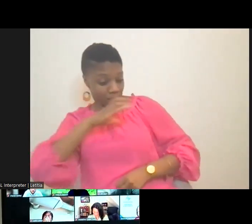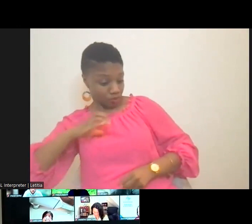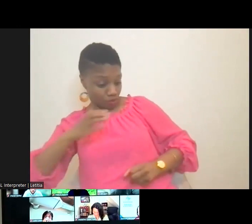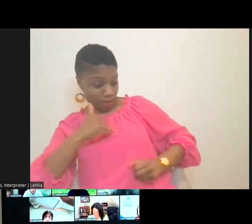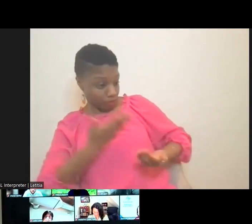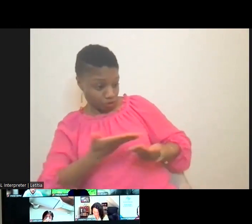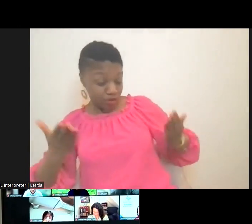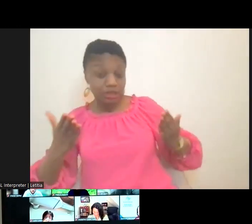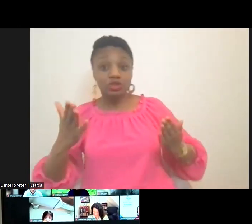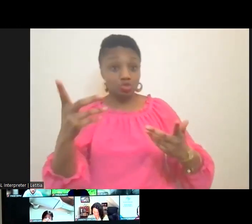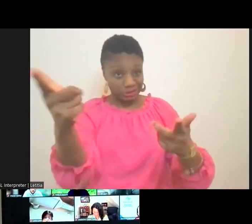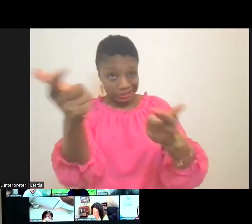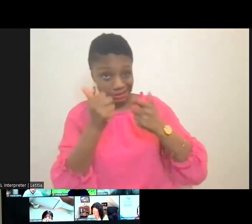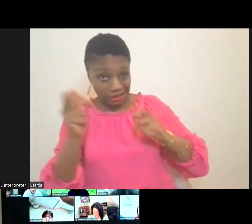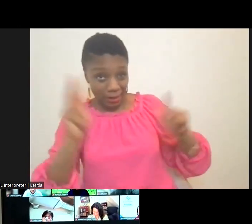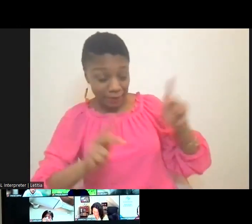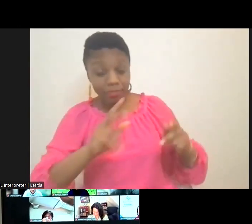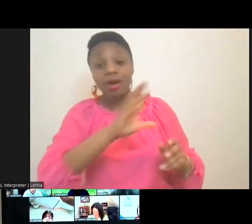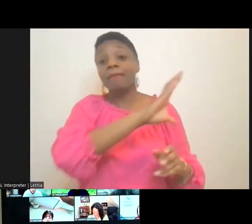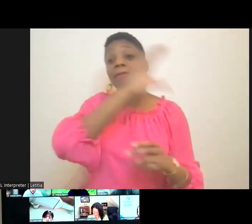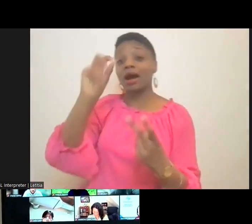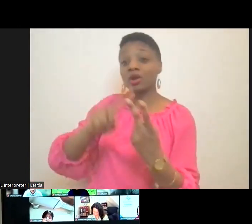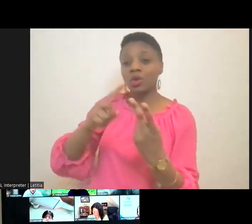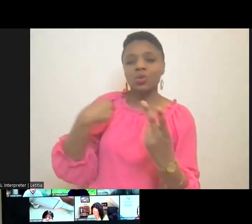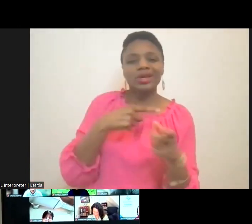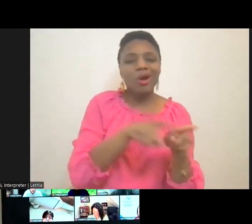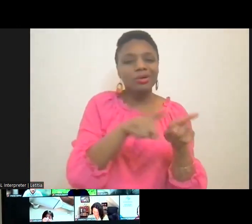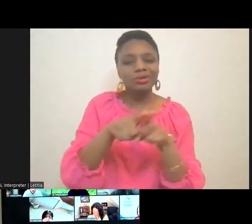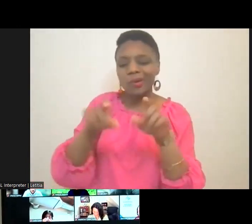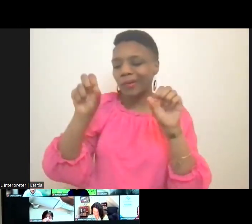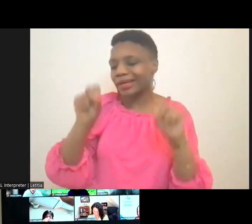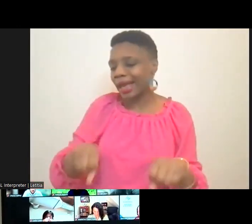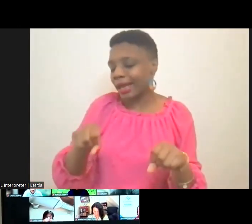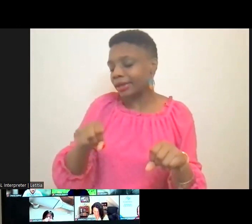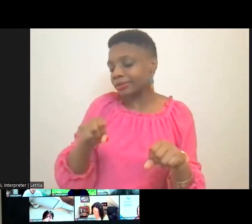engaging folks, but also that, we can refer